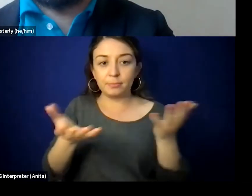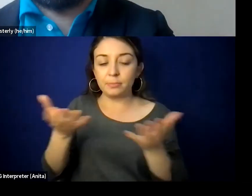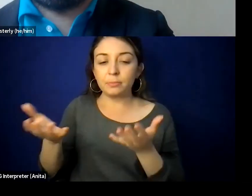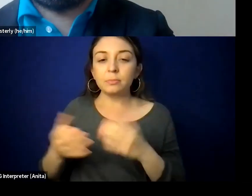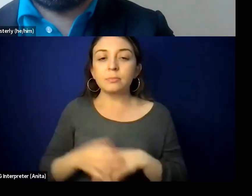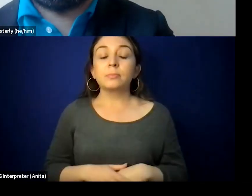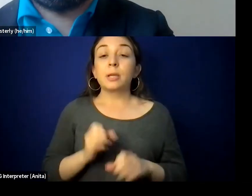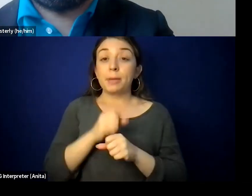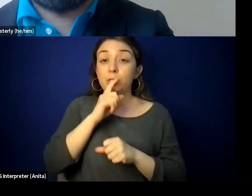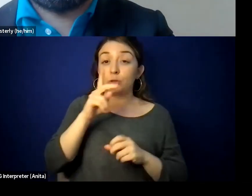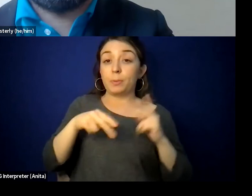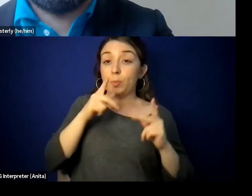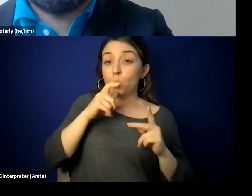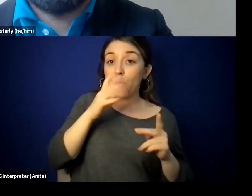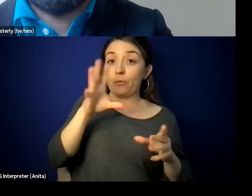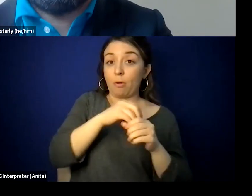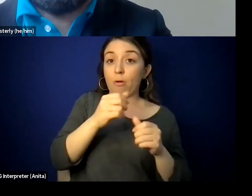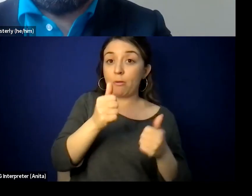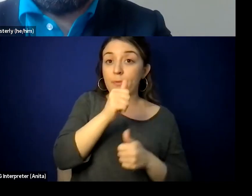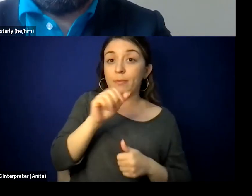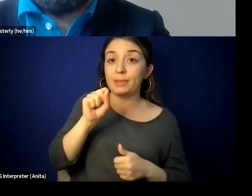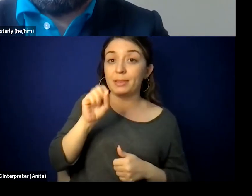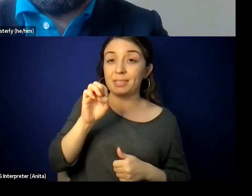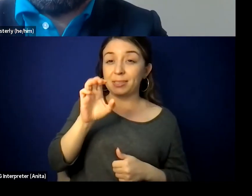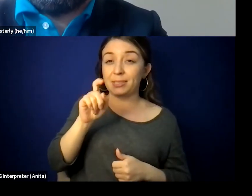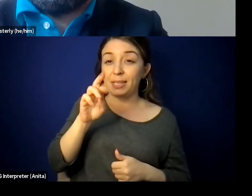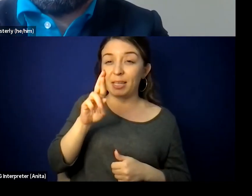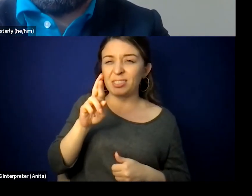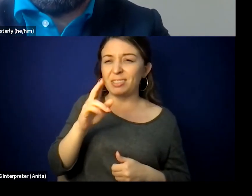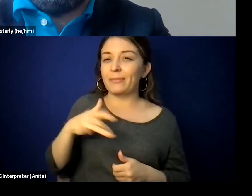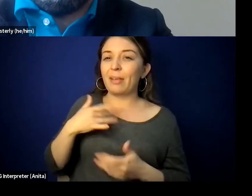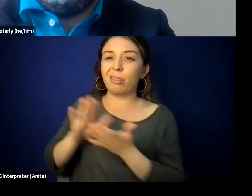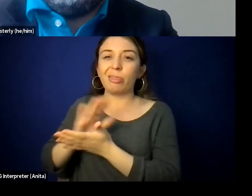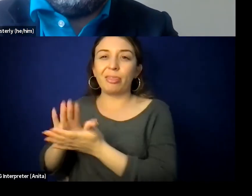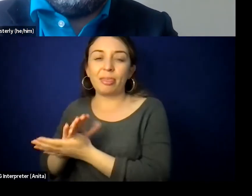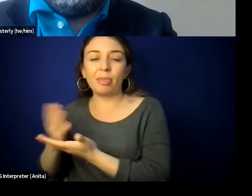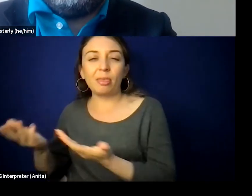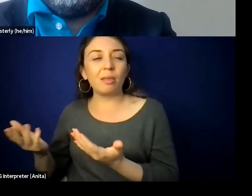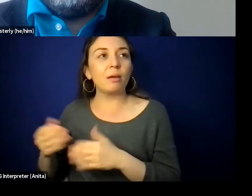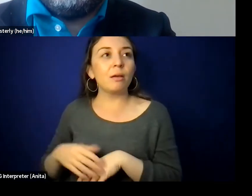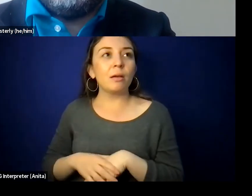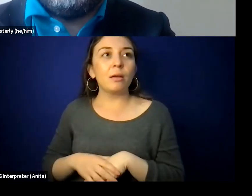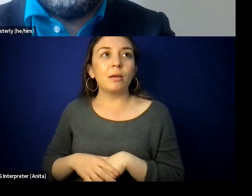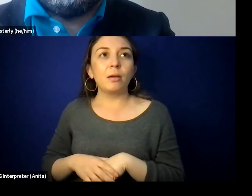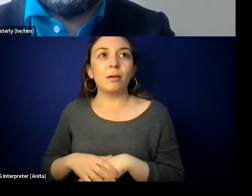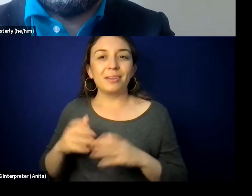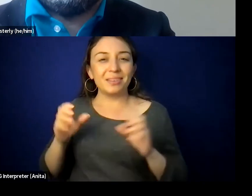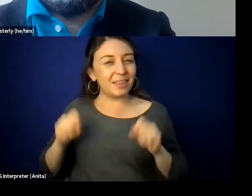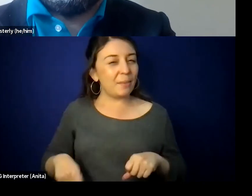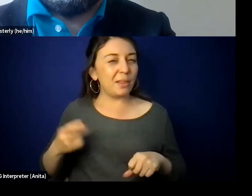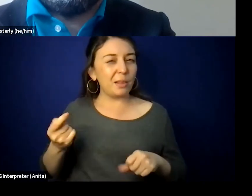in the sector continue to demystify it in the ways that we know philanthropy can